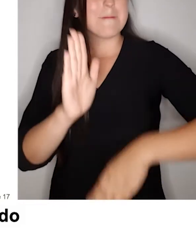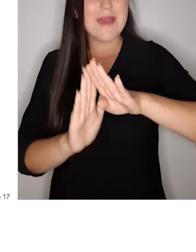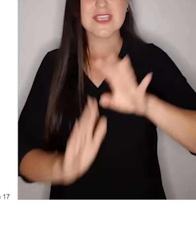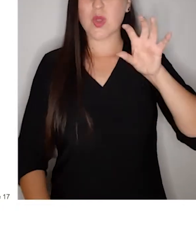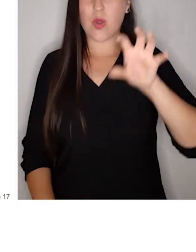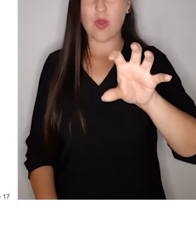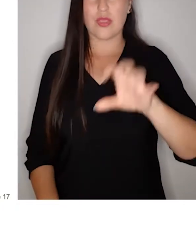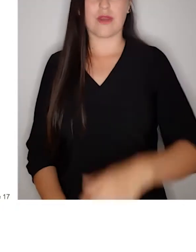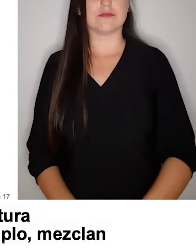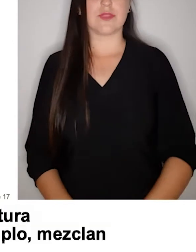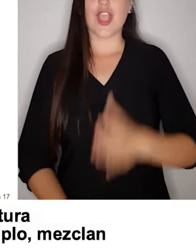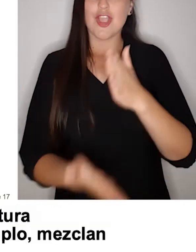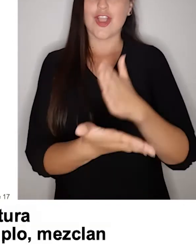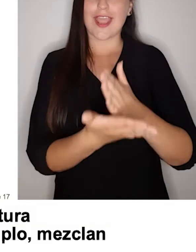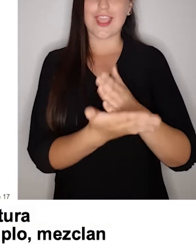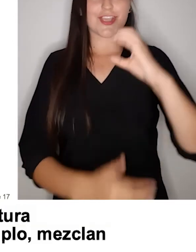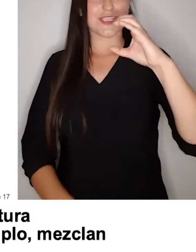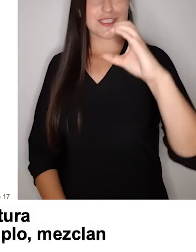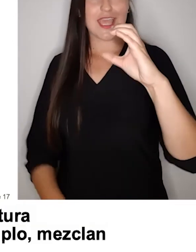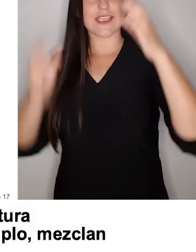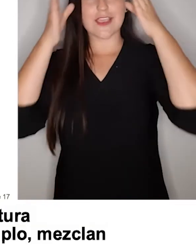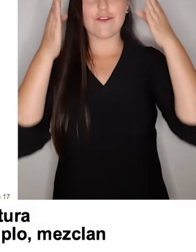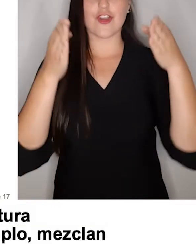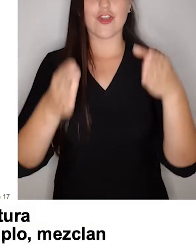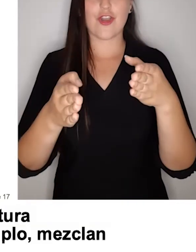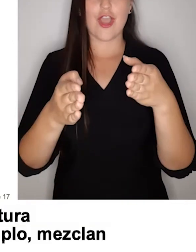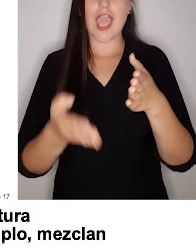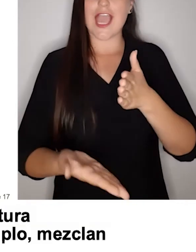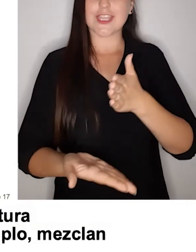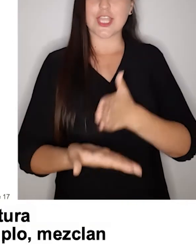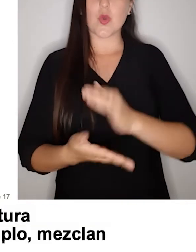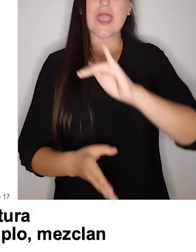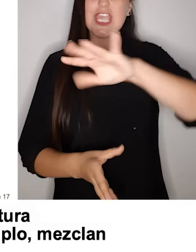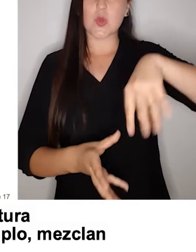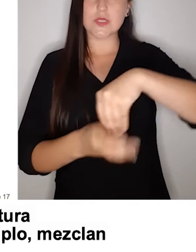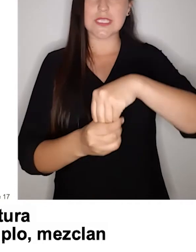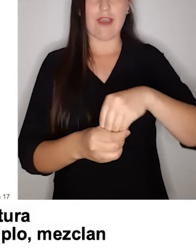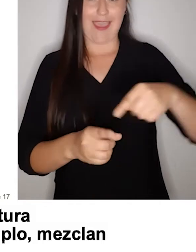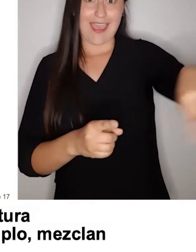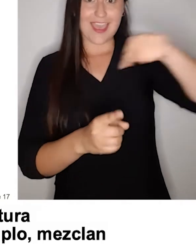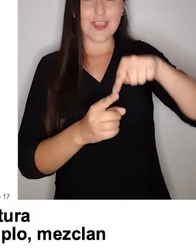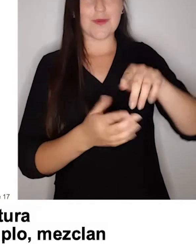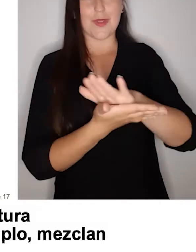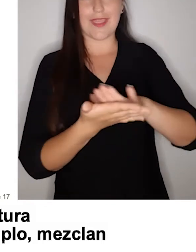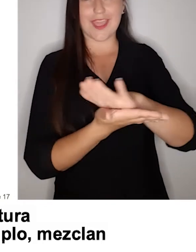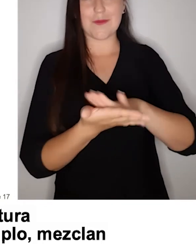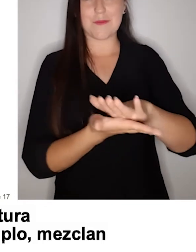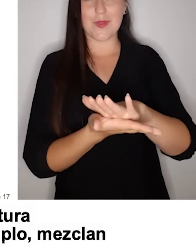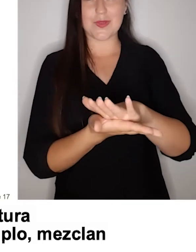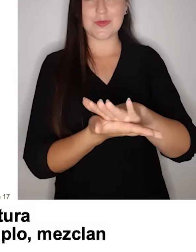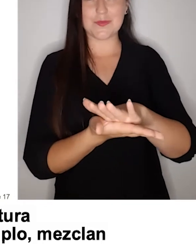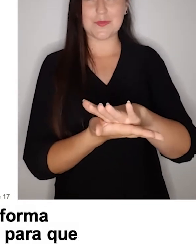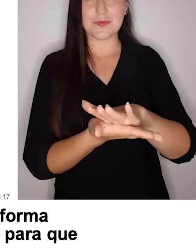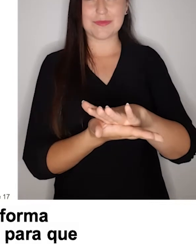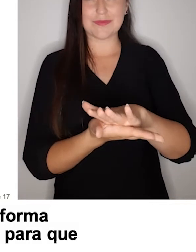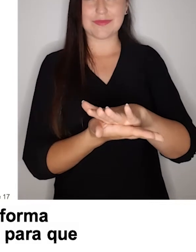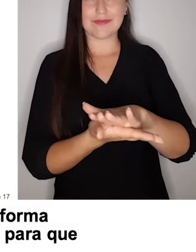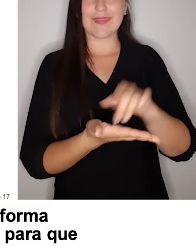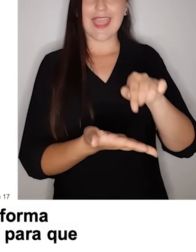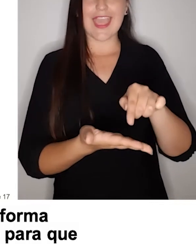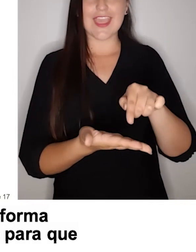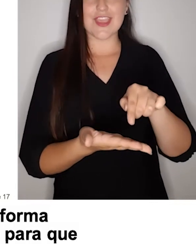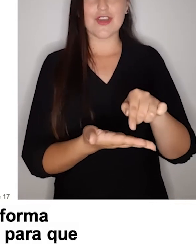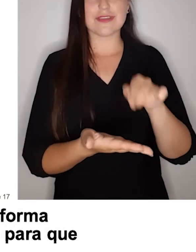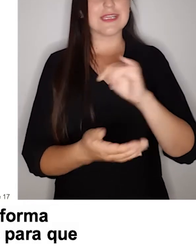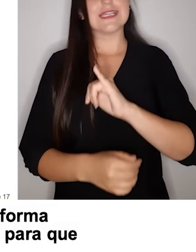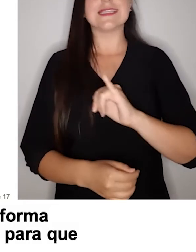hateful. School C focused on an inclusive school culture, where they, for example, constantly mix the